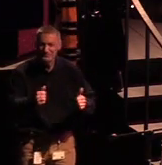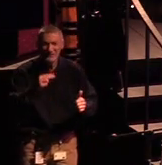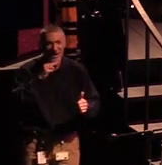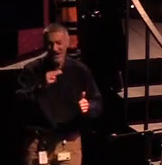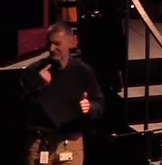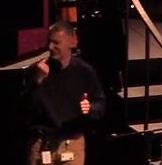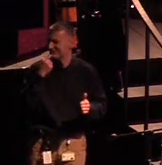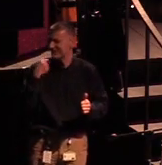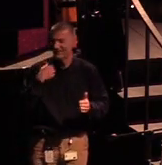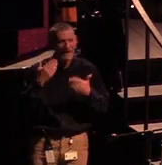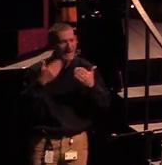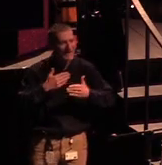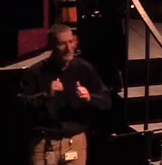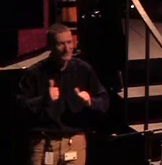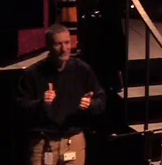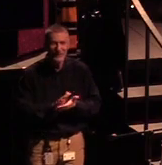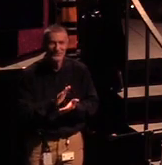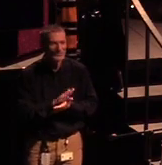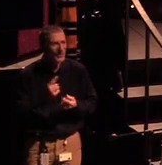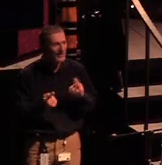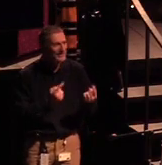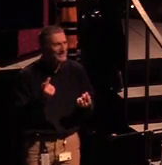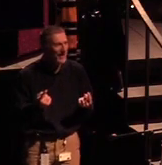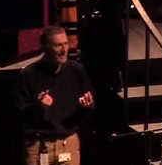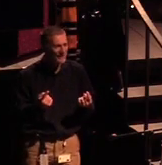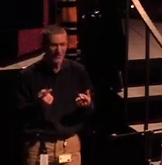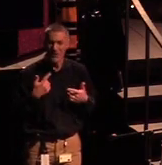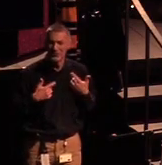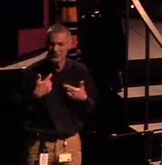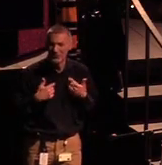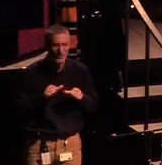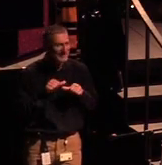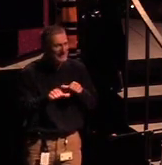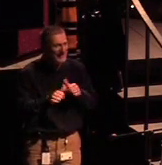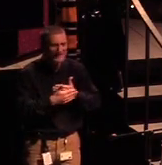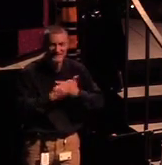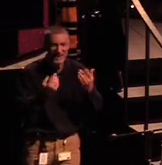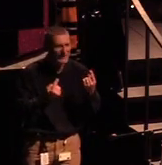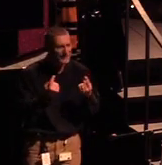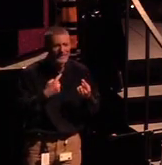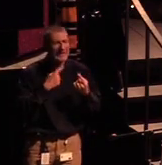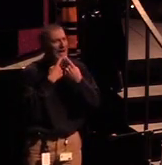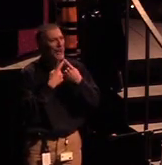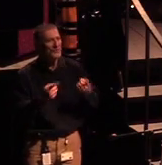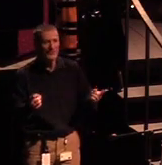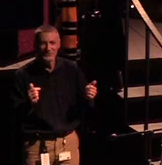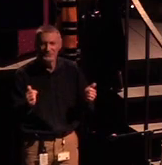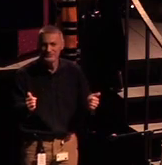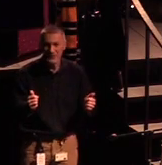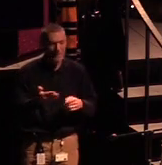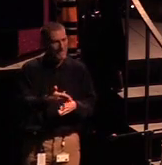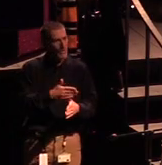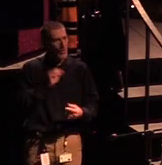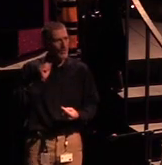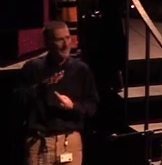evening yesterday and we're really excited moving forward into the next day just a few announcements that I need to say before we have our keynote